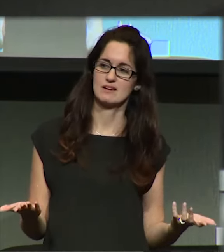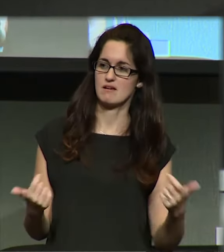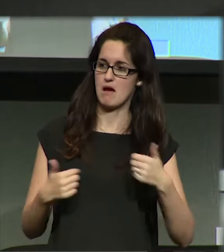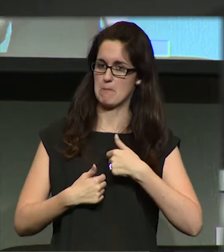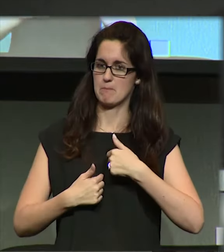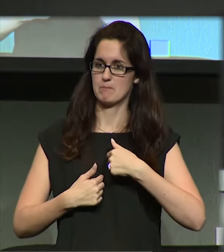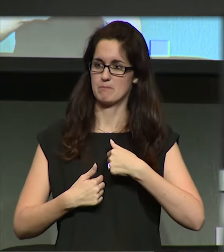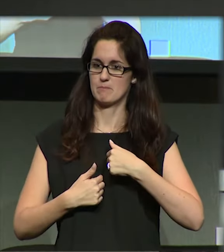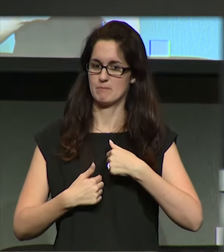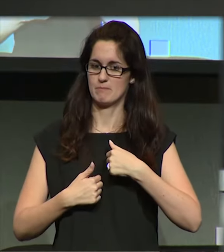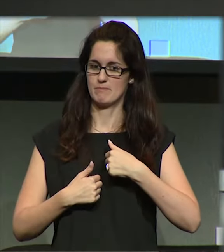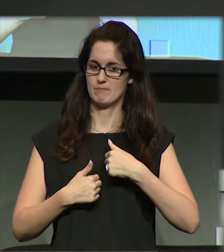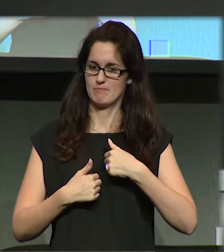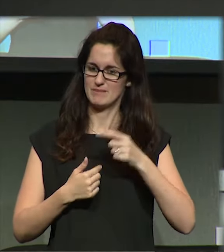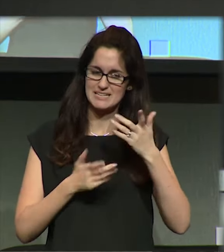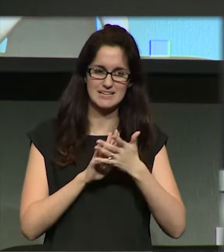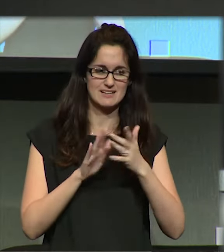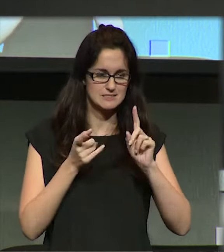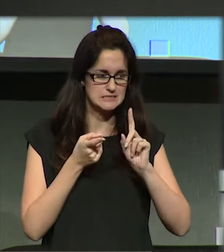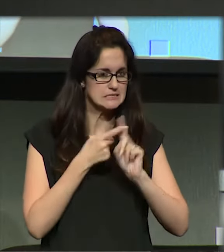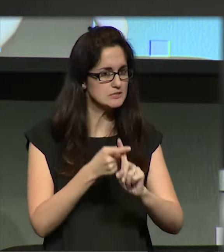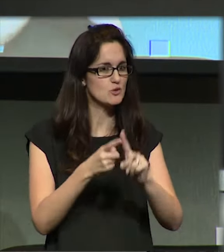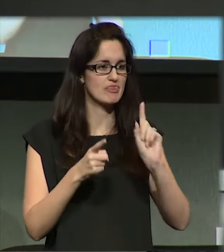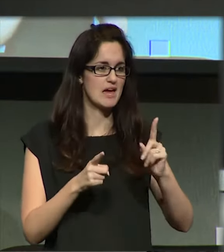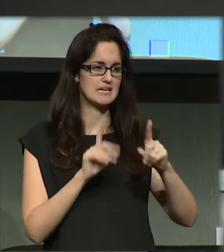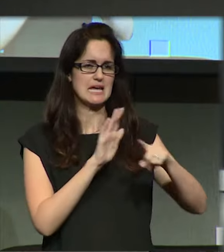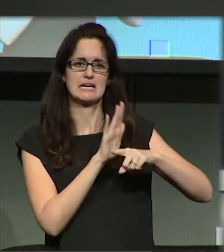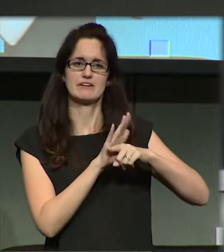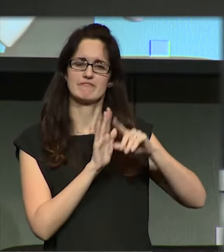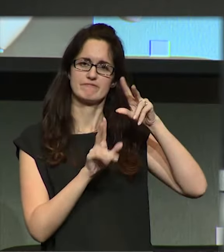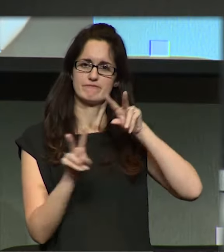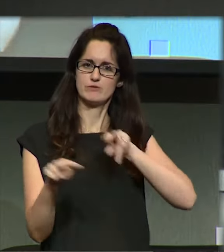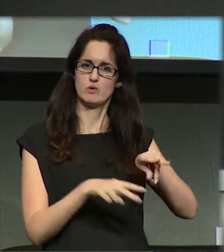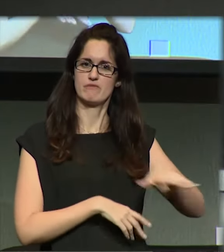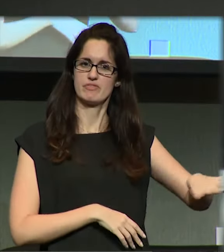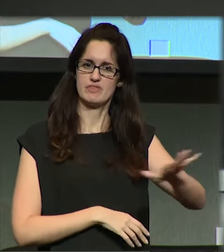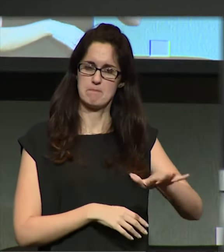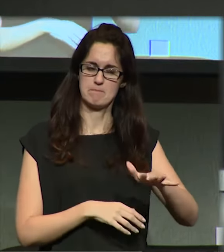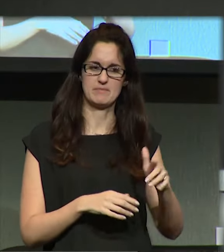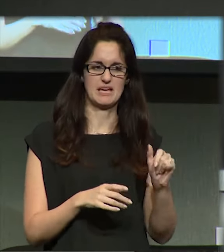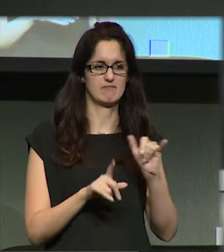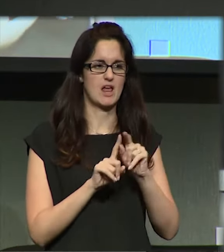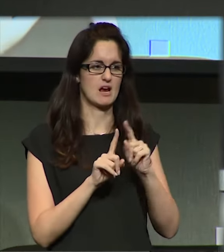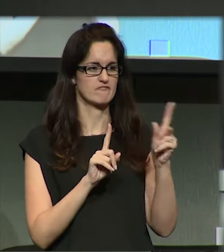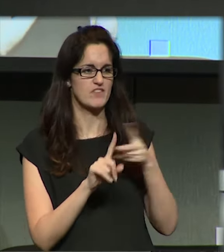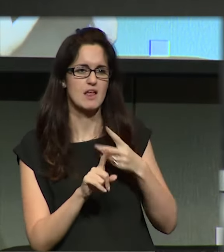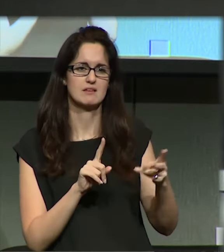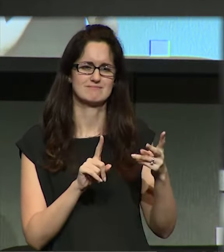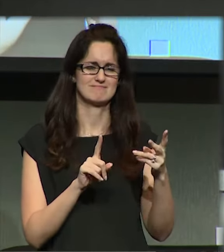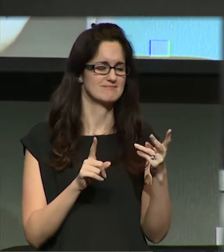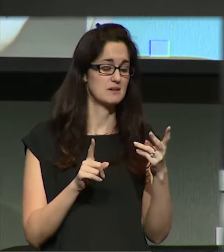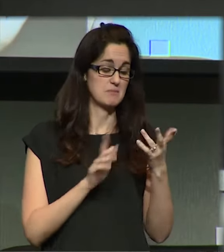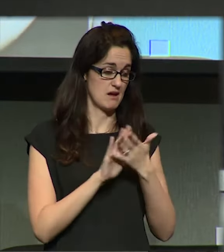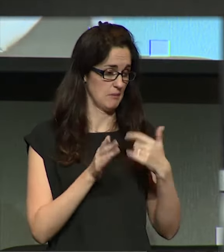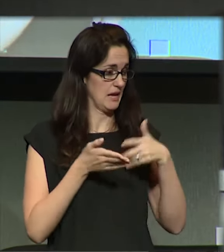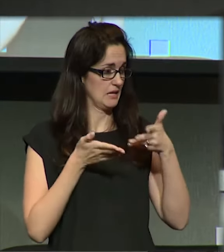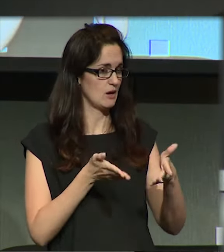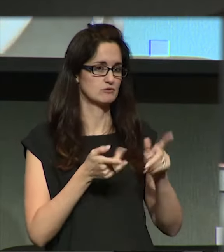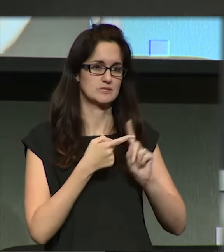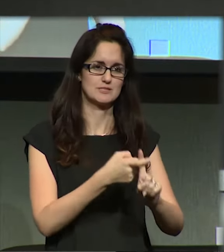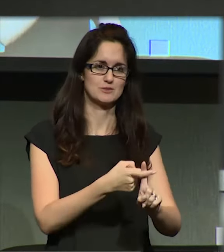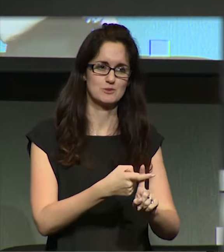I'm colluding with that negative perception of them being aggressive or violent or whatever. I'm enabling that to be true